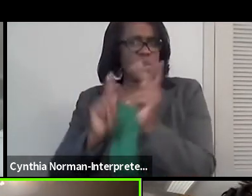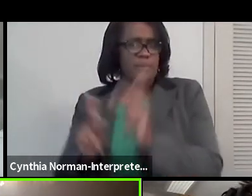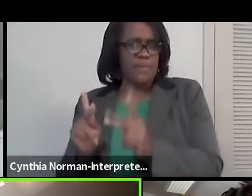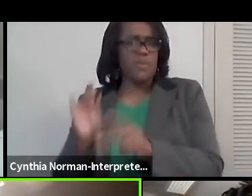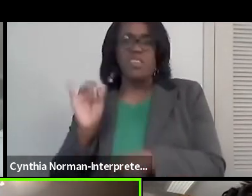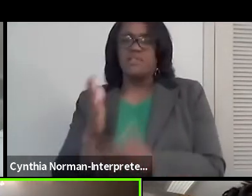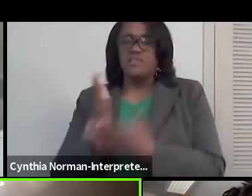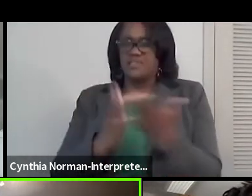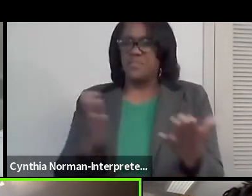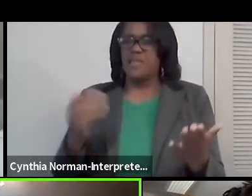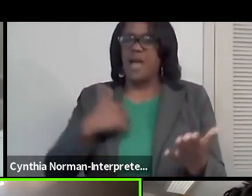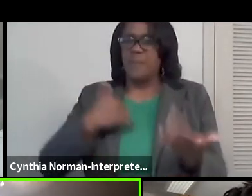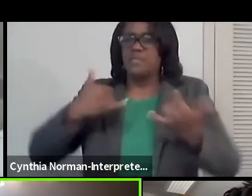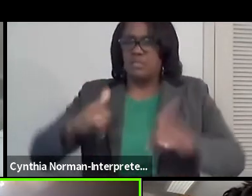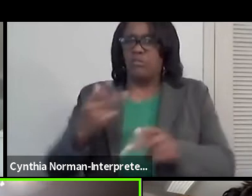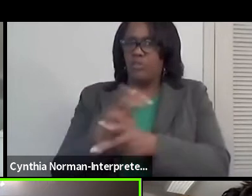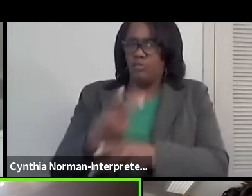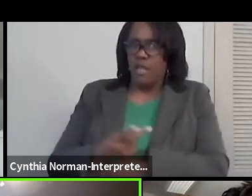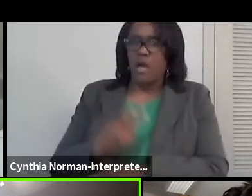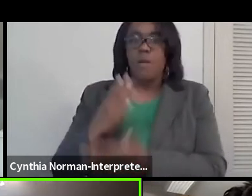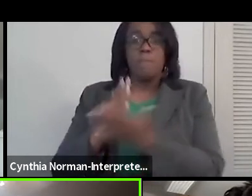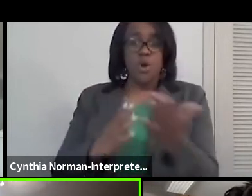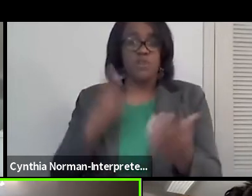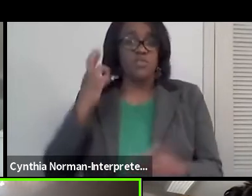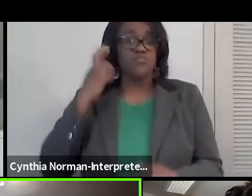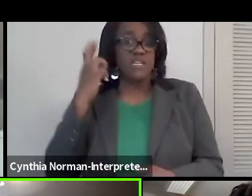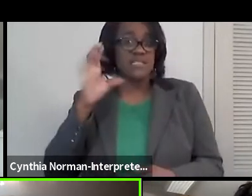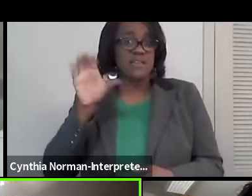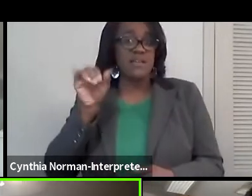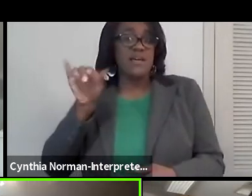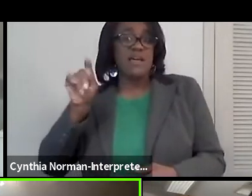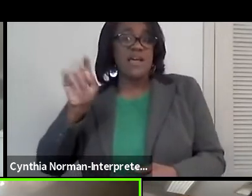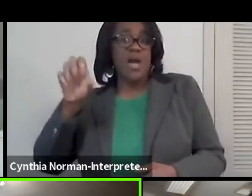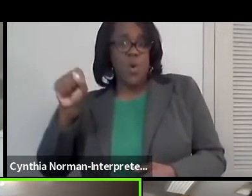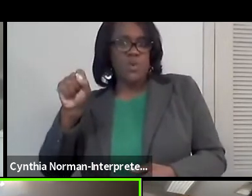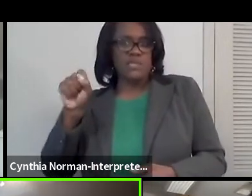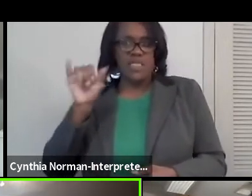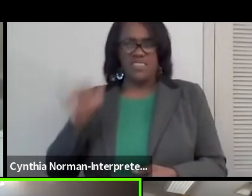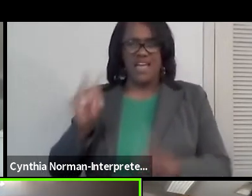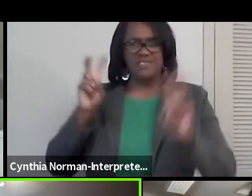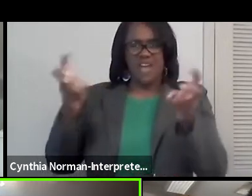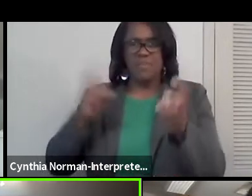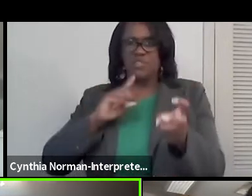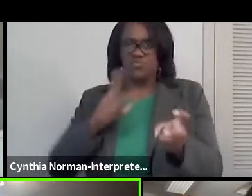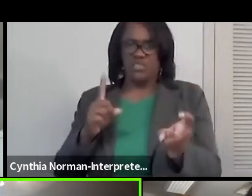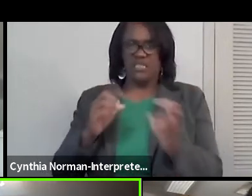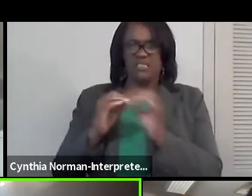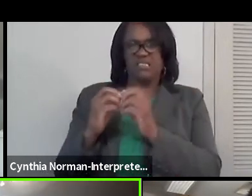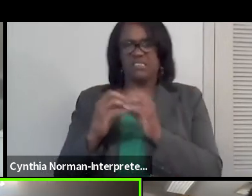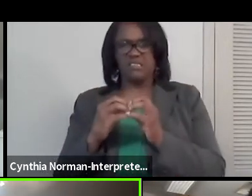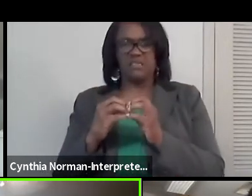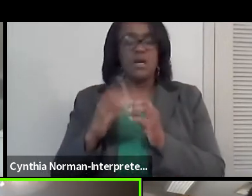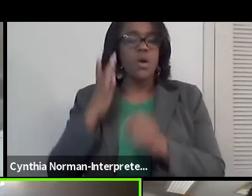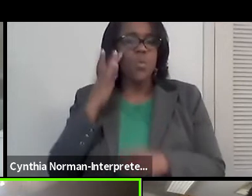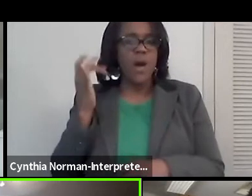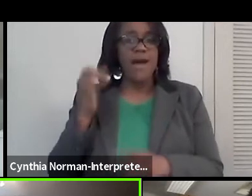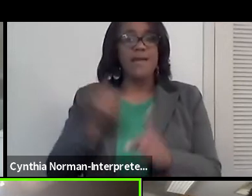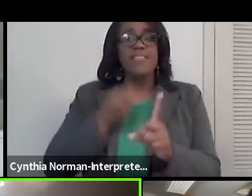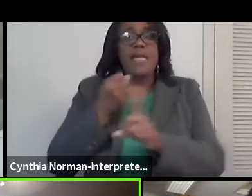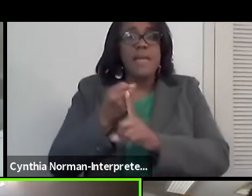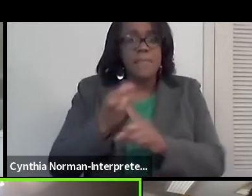I'm still getting a handle on, because part of the reason coyotes are so divisive is because they deeply impact